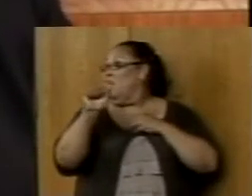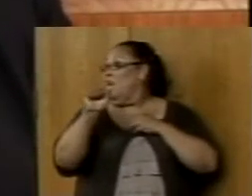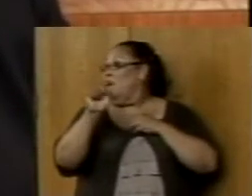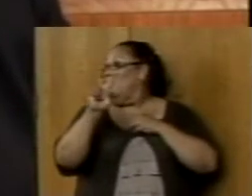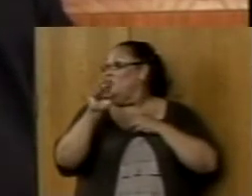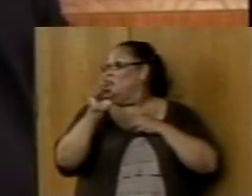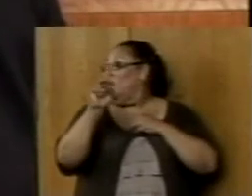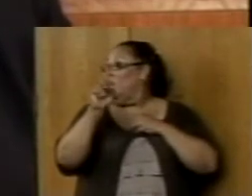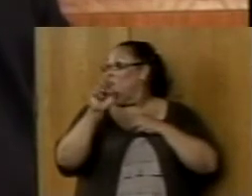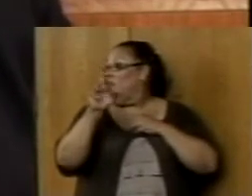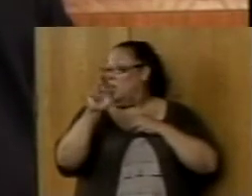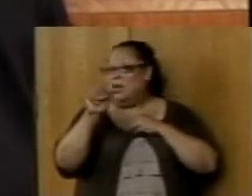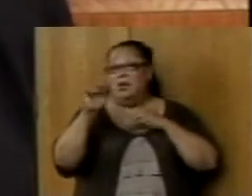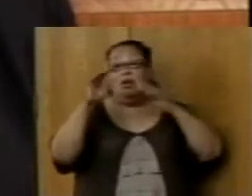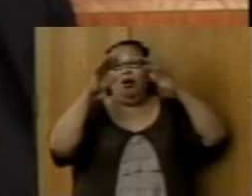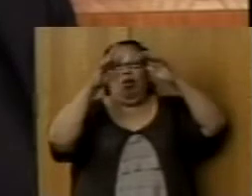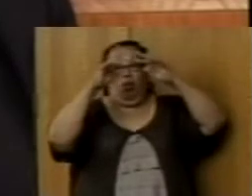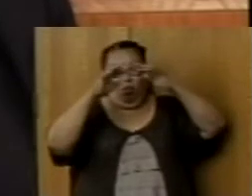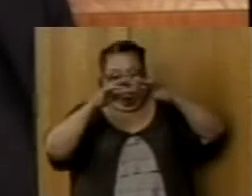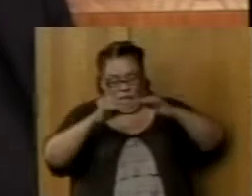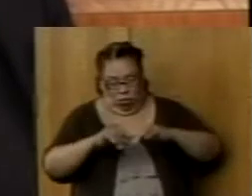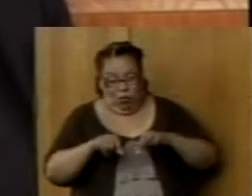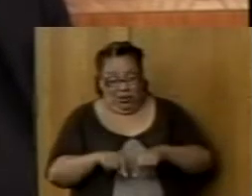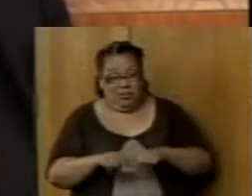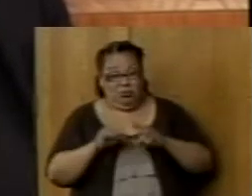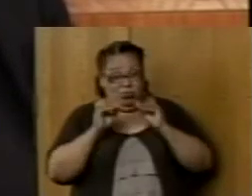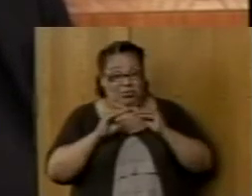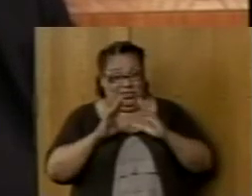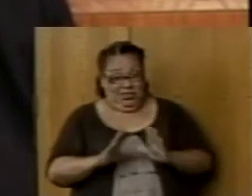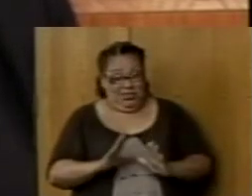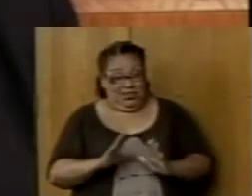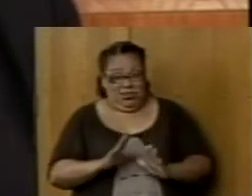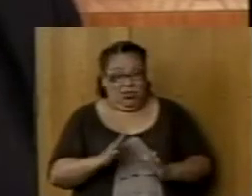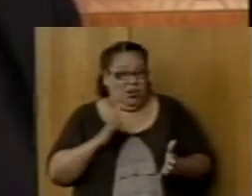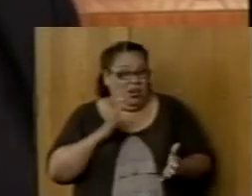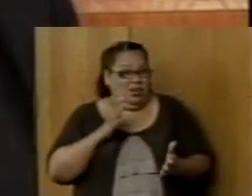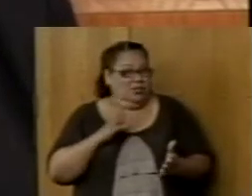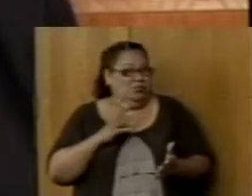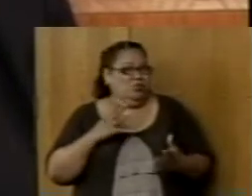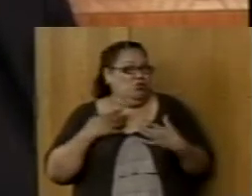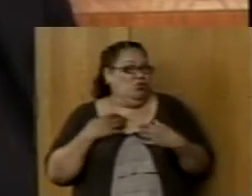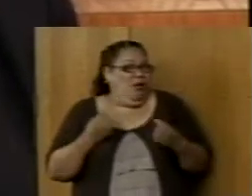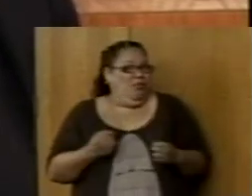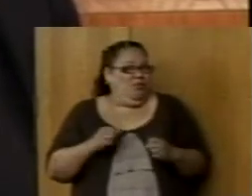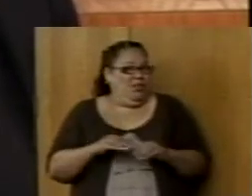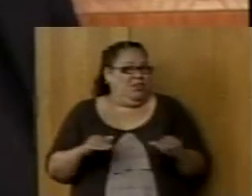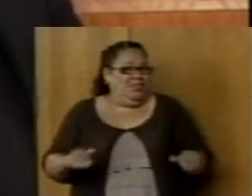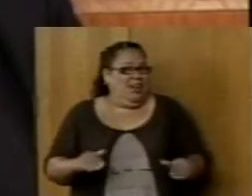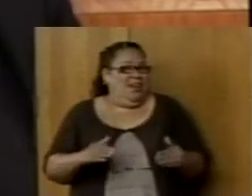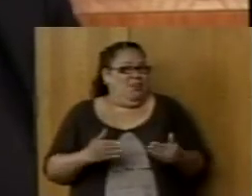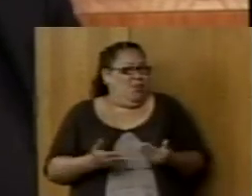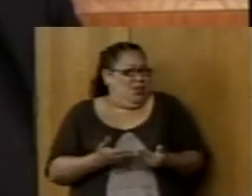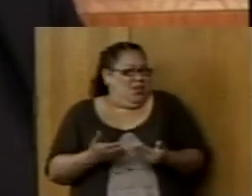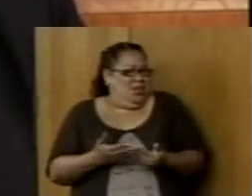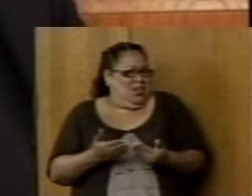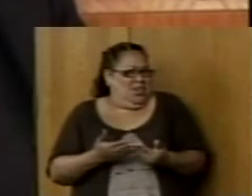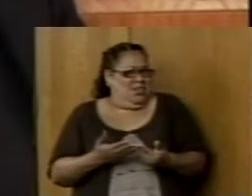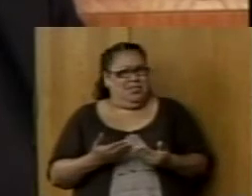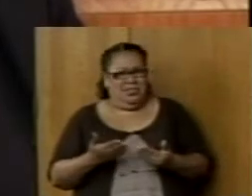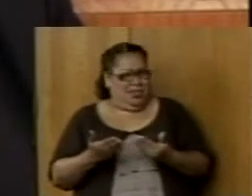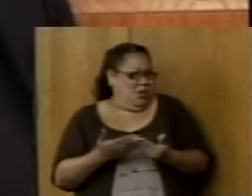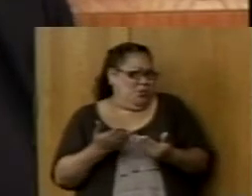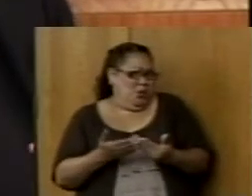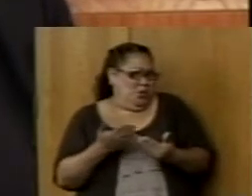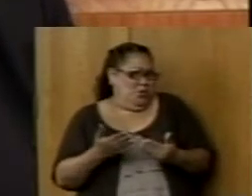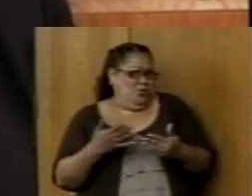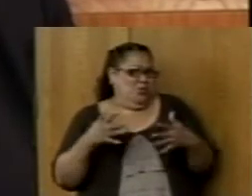when it doesn't go filter all the way down to the teacher and we're not assured of their confidence level and the ease of use, things have to be user-friendly in